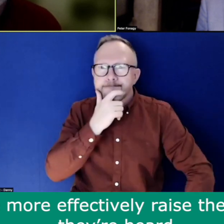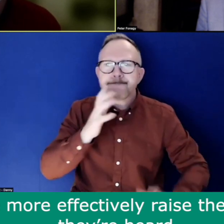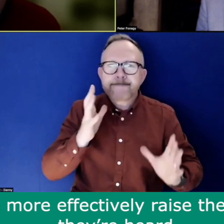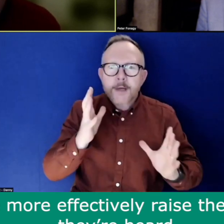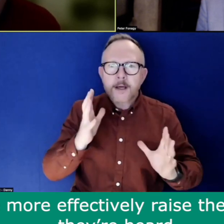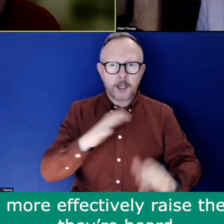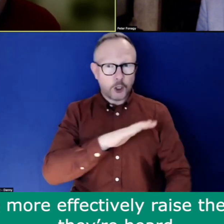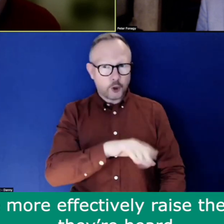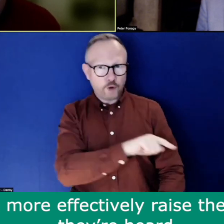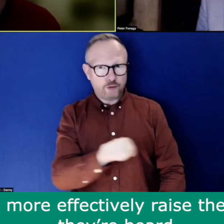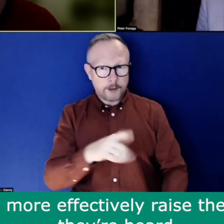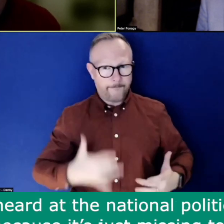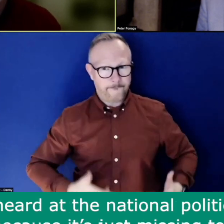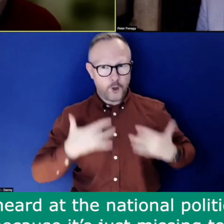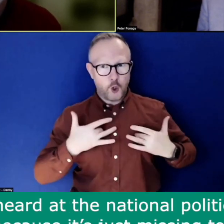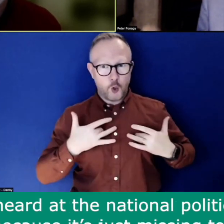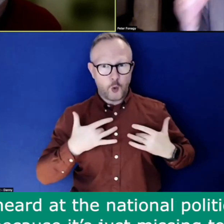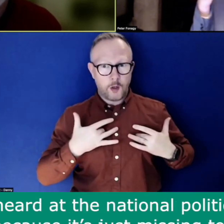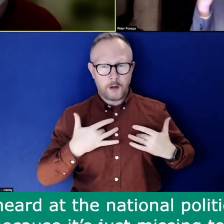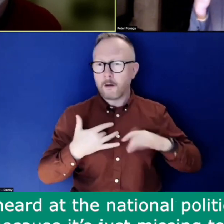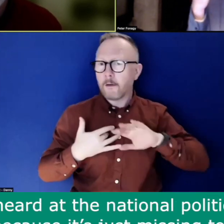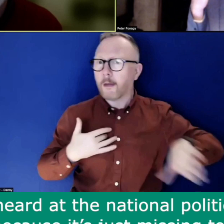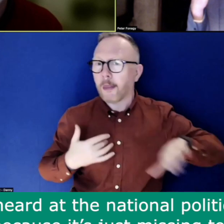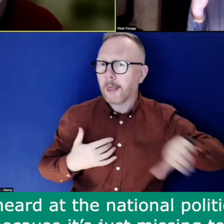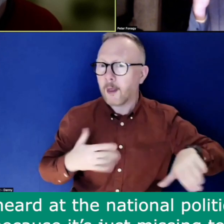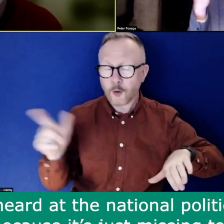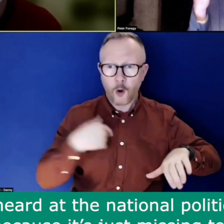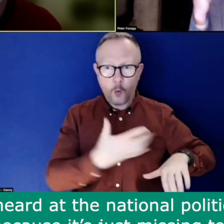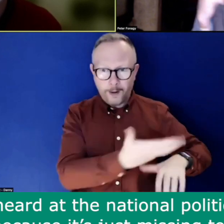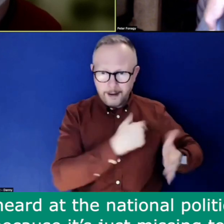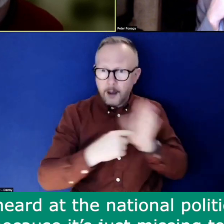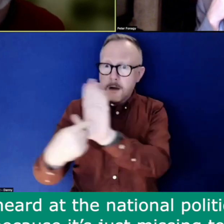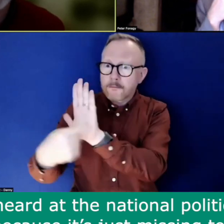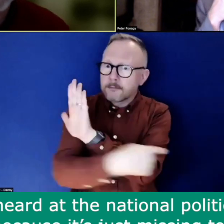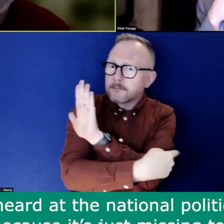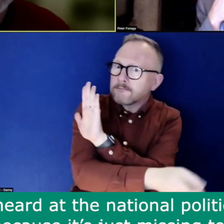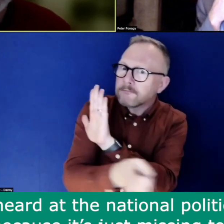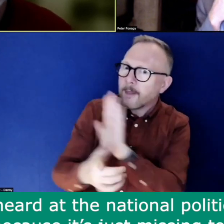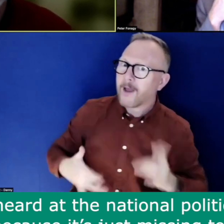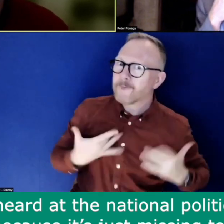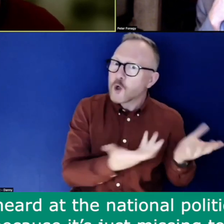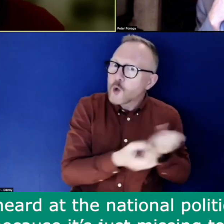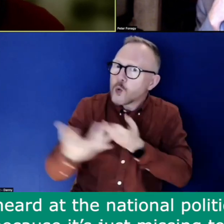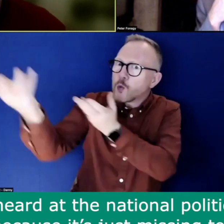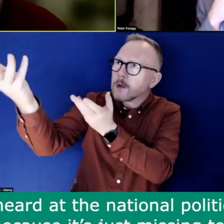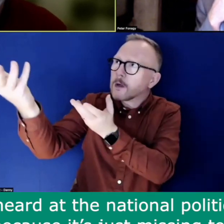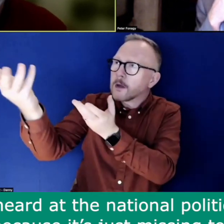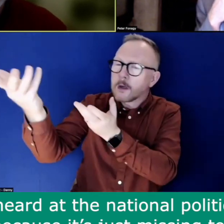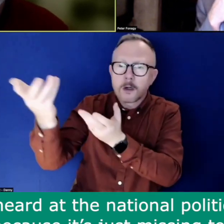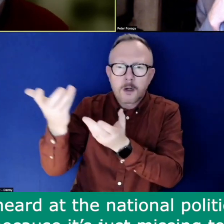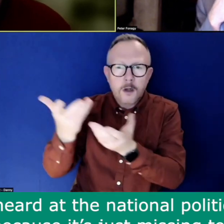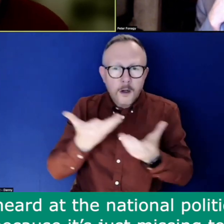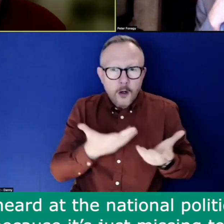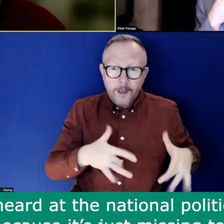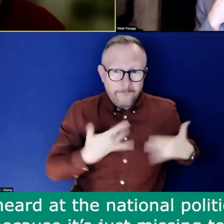voice of children so that they're heard and what they need is heard at the national political and the local political level,